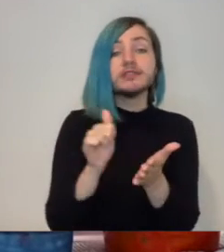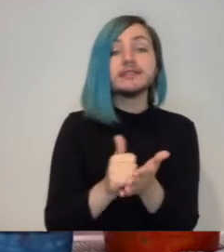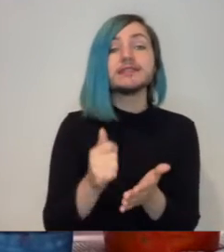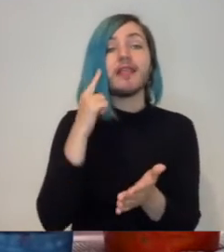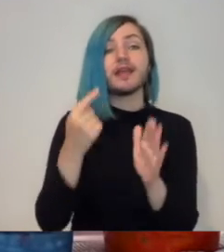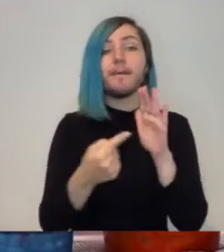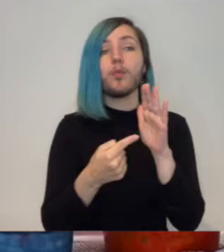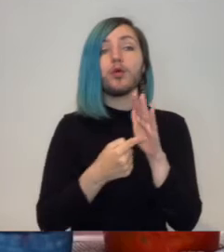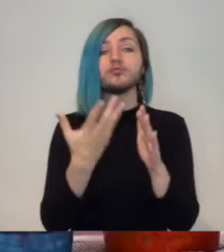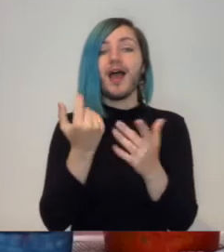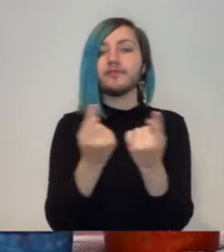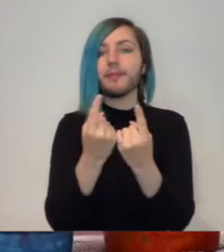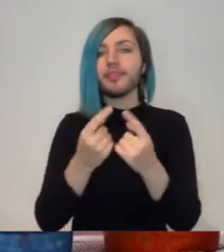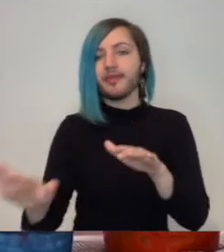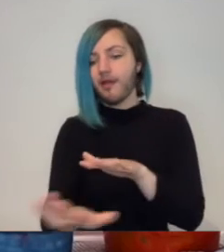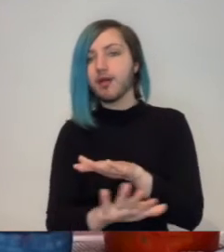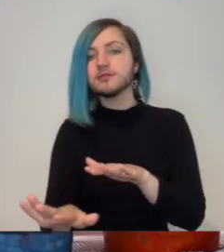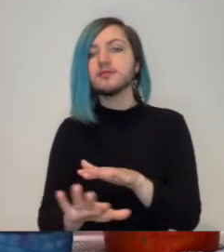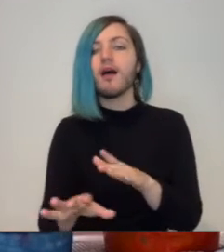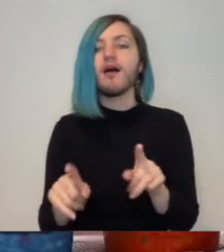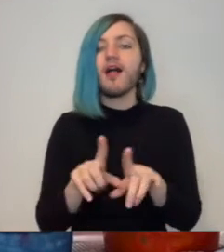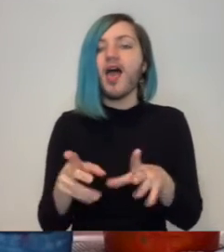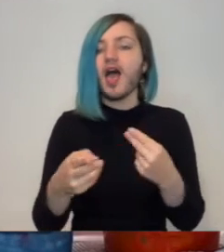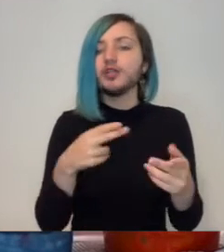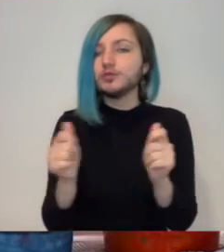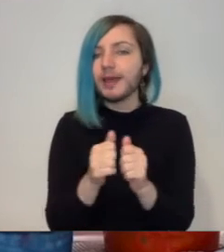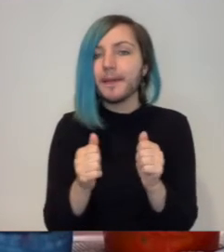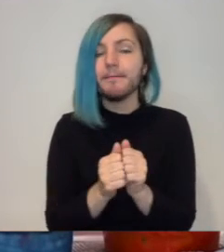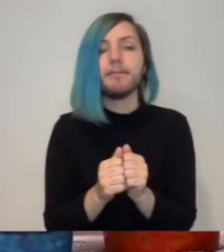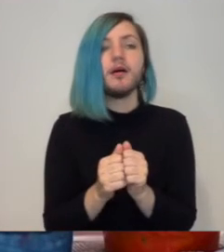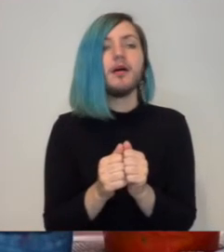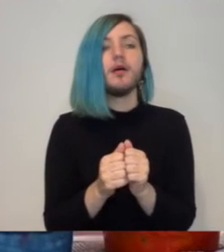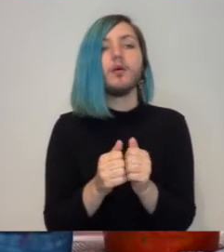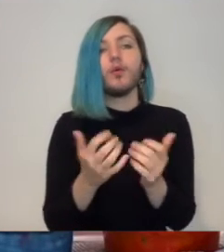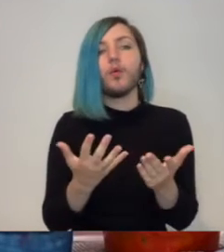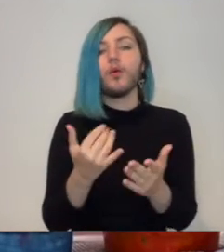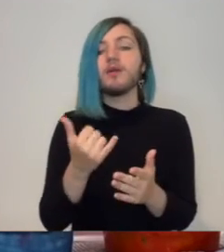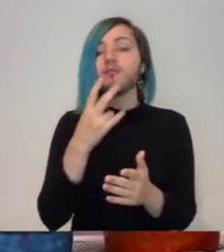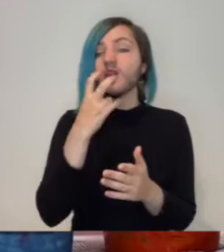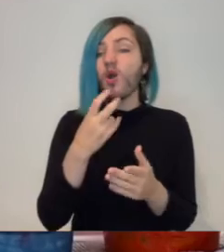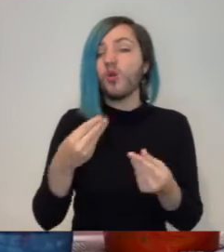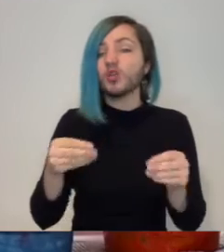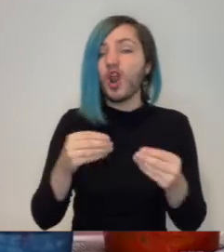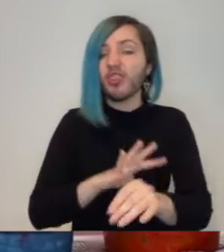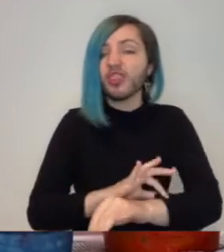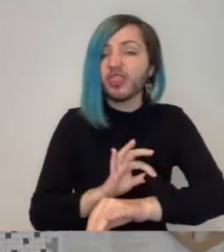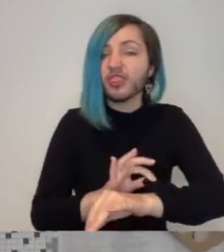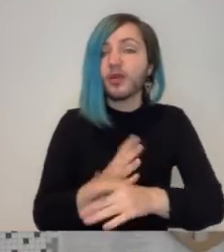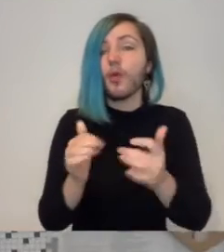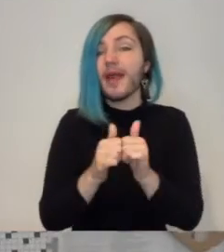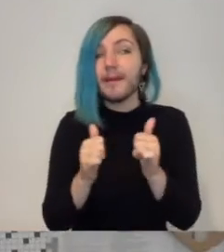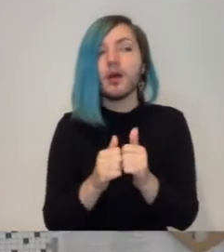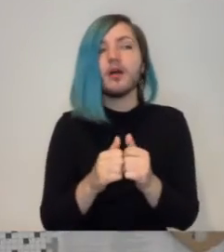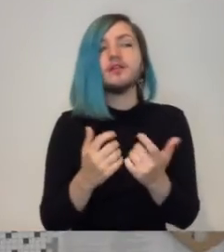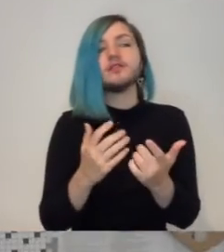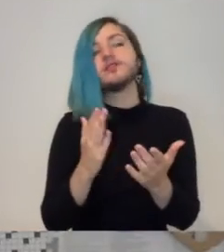to have something underneath, like newspaper, or maybe an old cloth or something, or paper, just so that